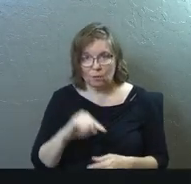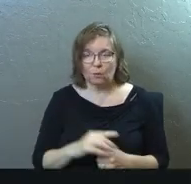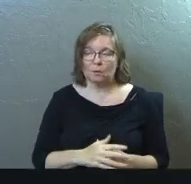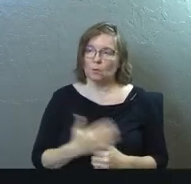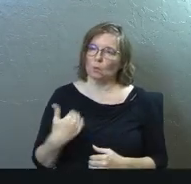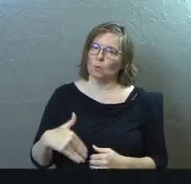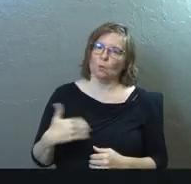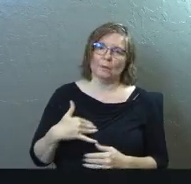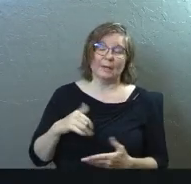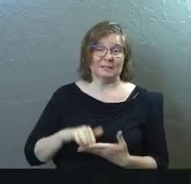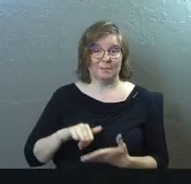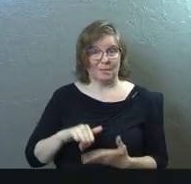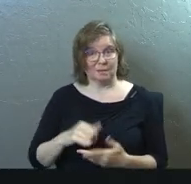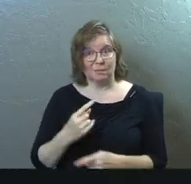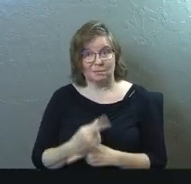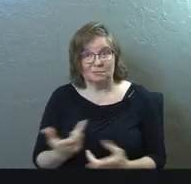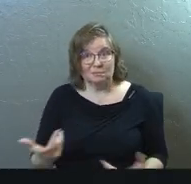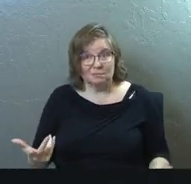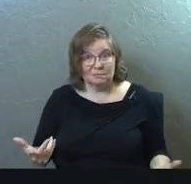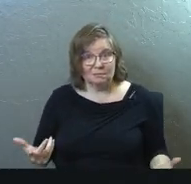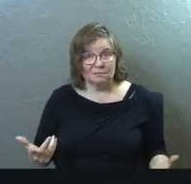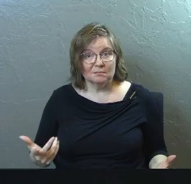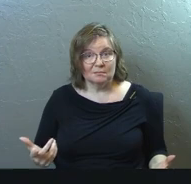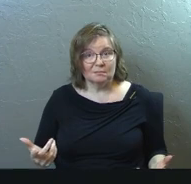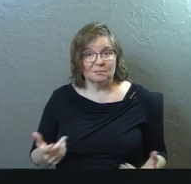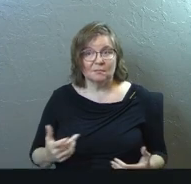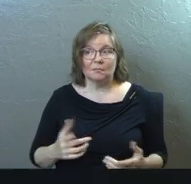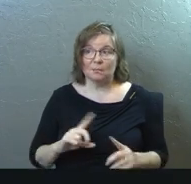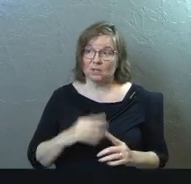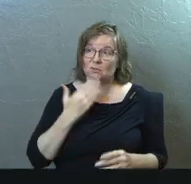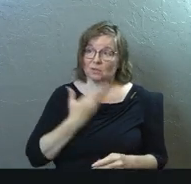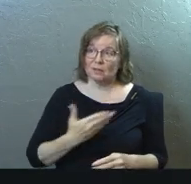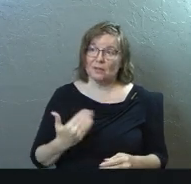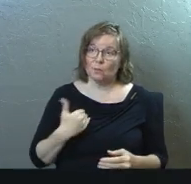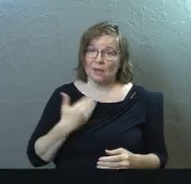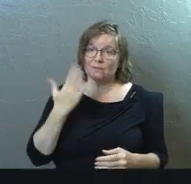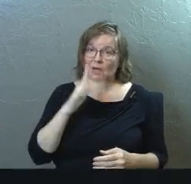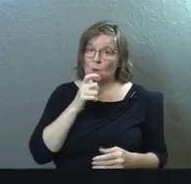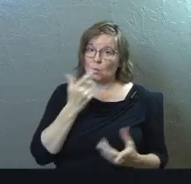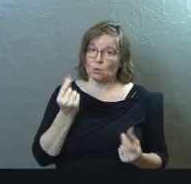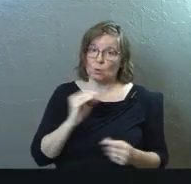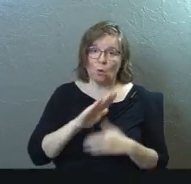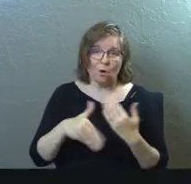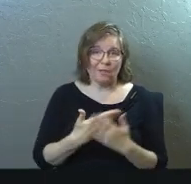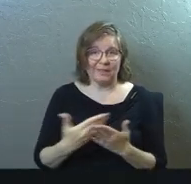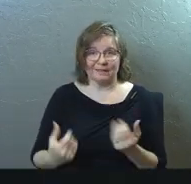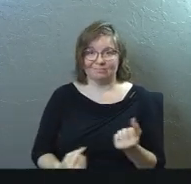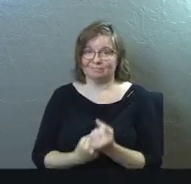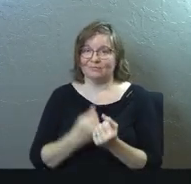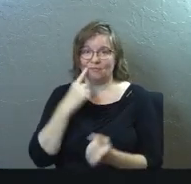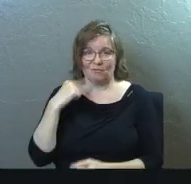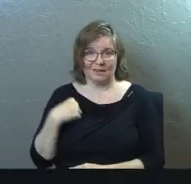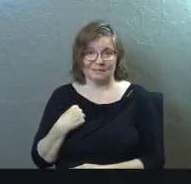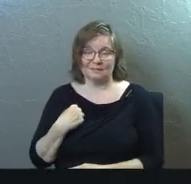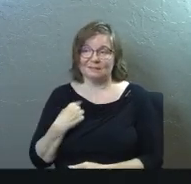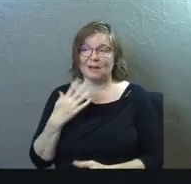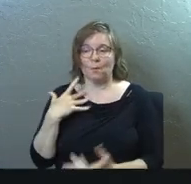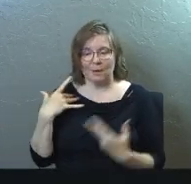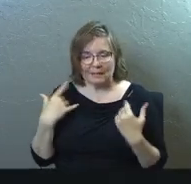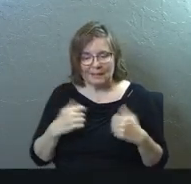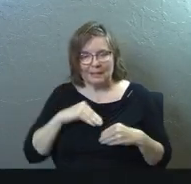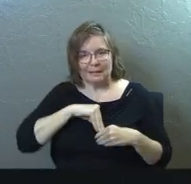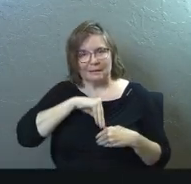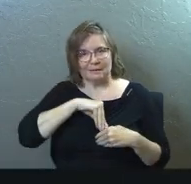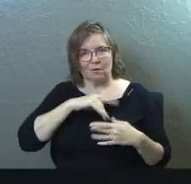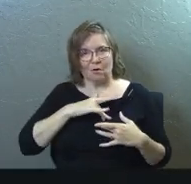you." Man, that's impossible, huh? But isn't it a good thing that we've got the God who can do all things on our side? And he says, "Man, I want to heal your